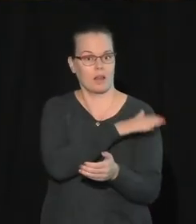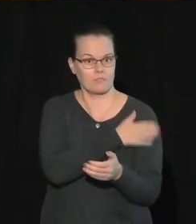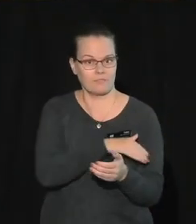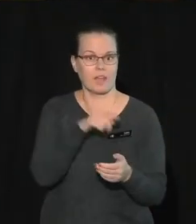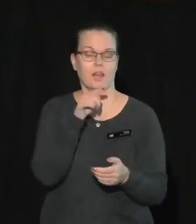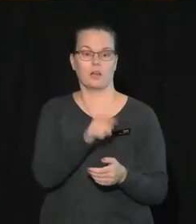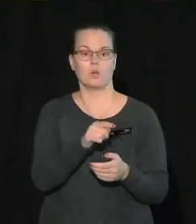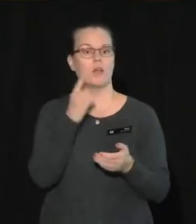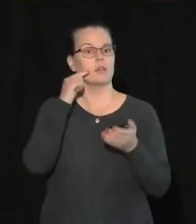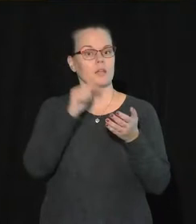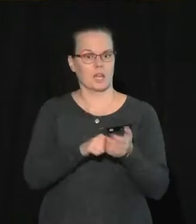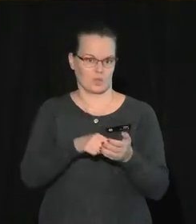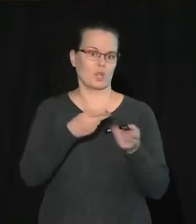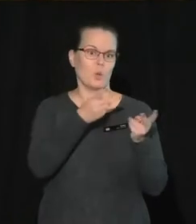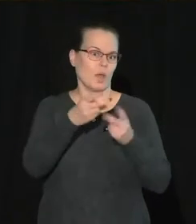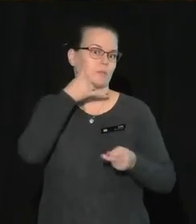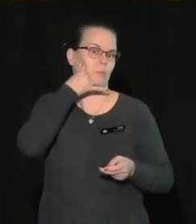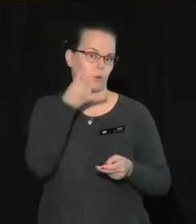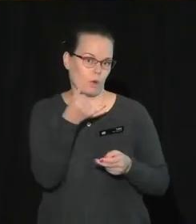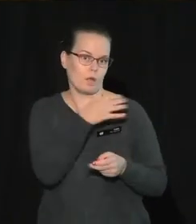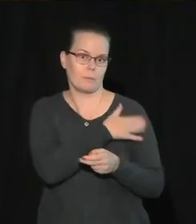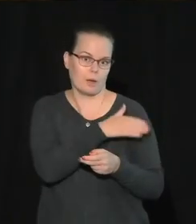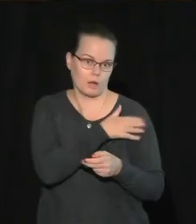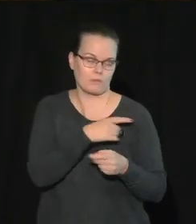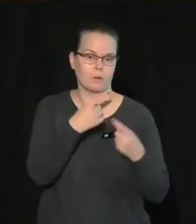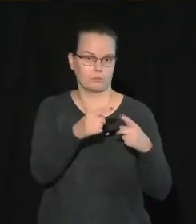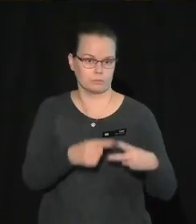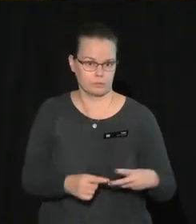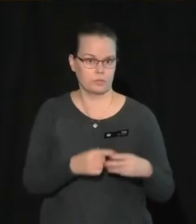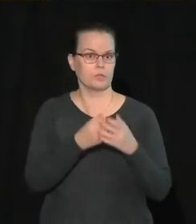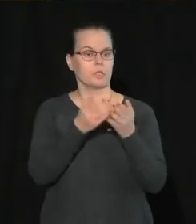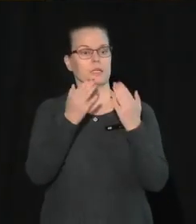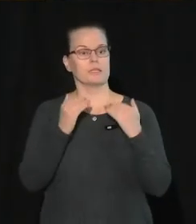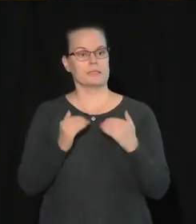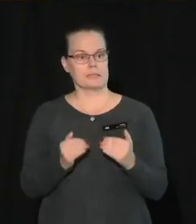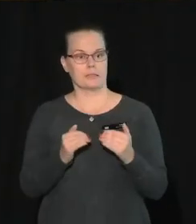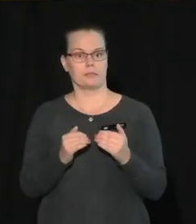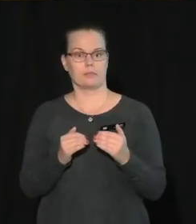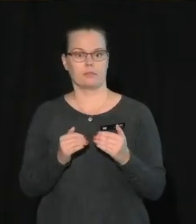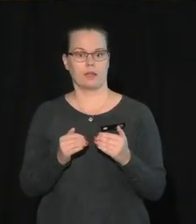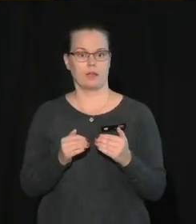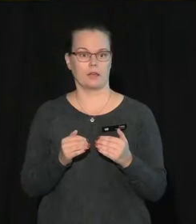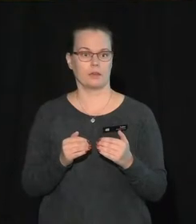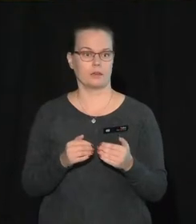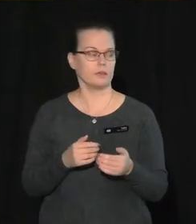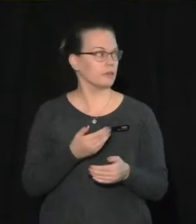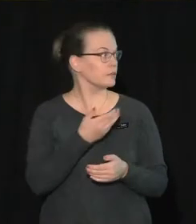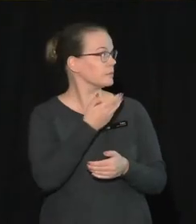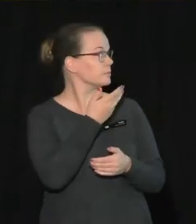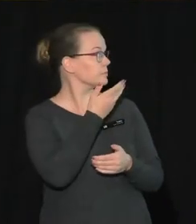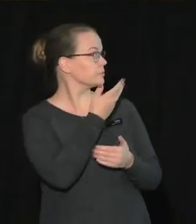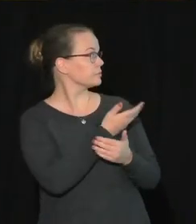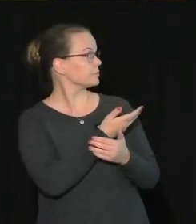Those are mainly the telecommunications and communication services. The college is later